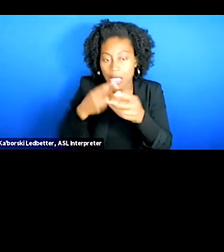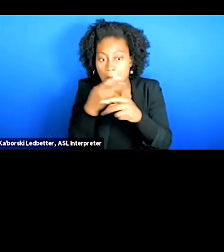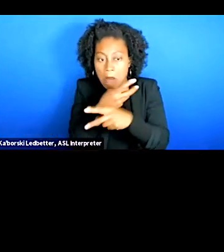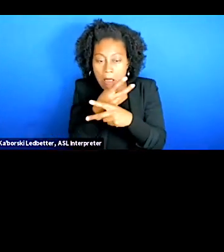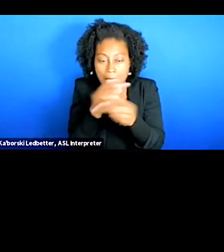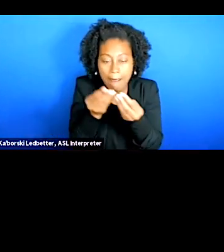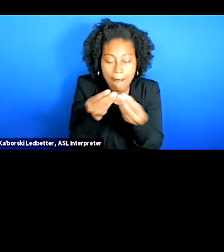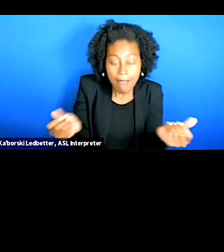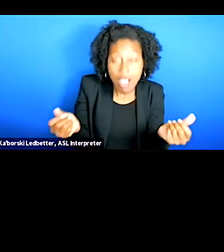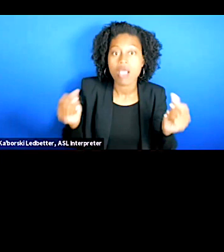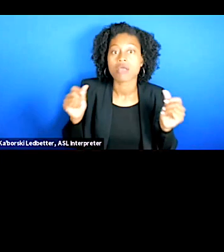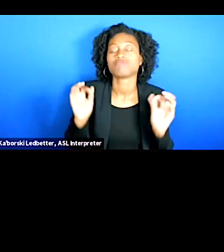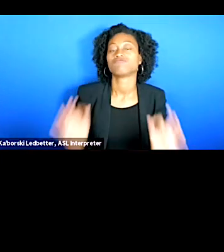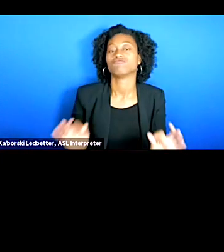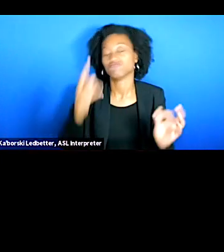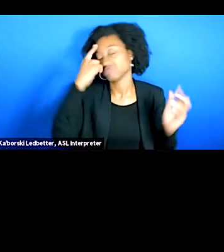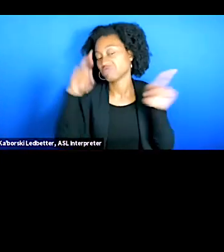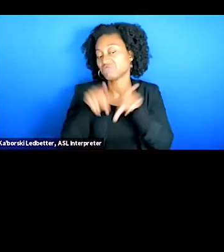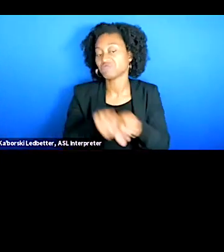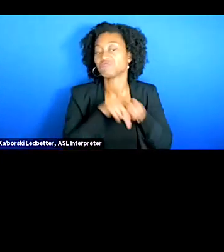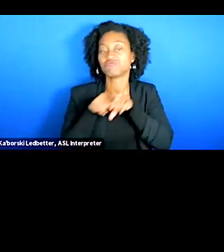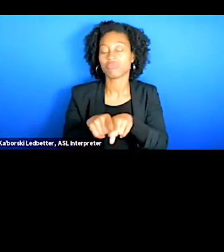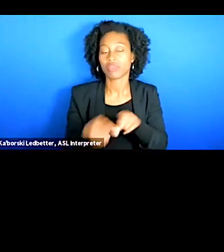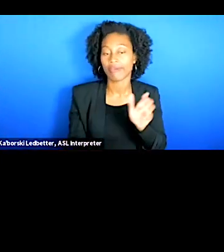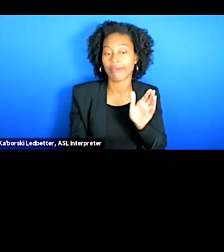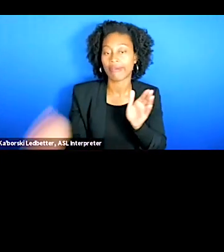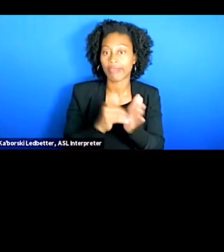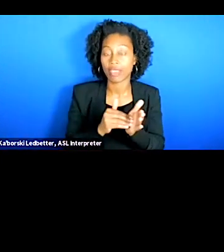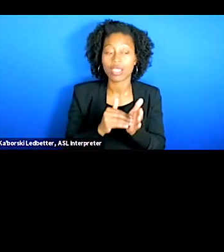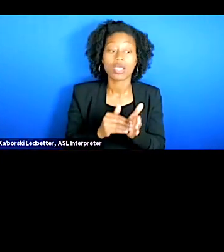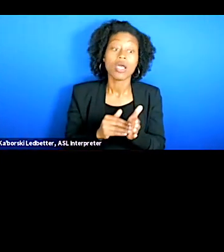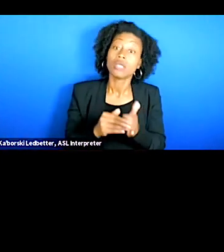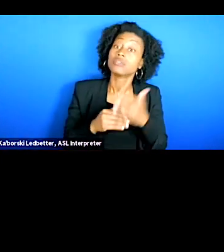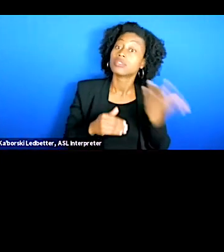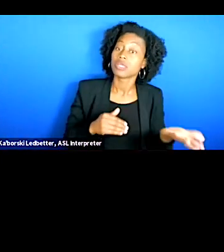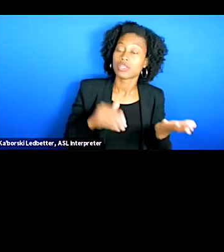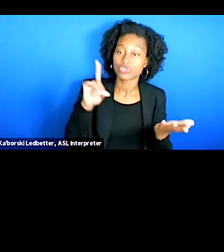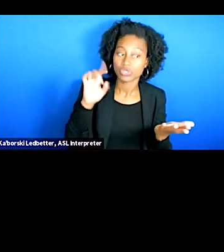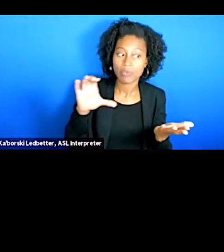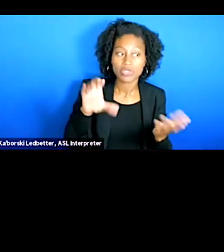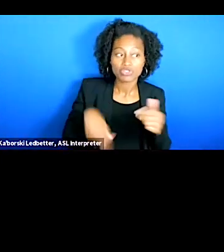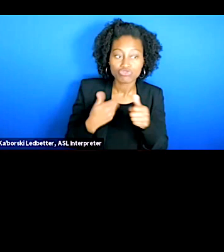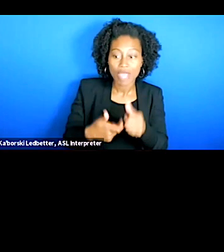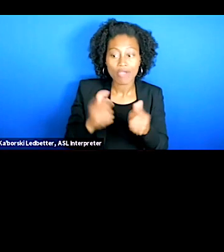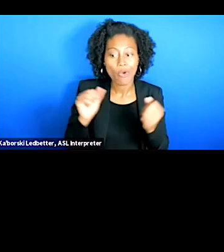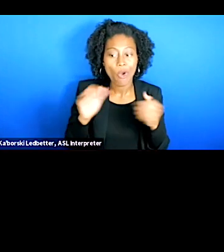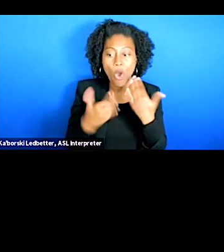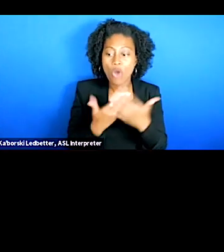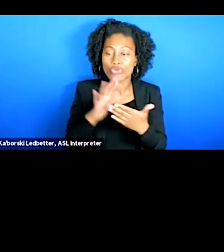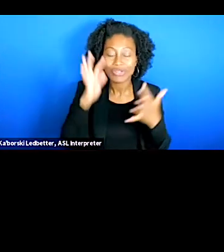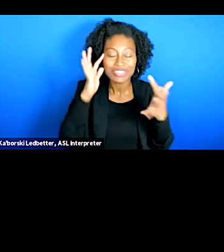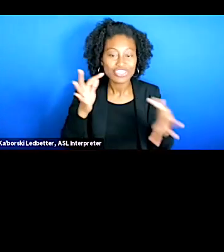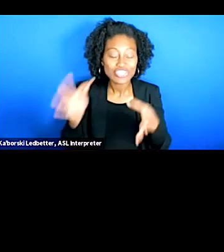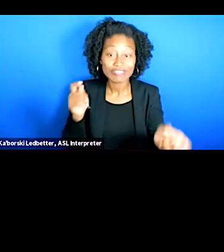separate document, you should also track all of your decisions and changes for your code book. This is so you can